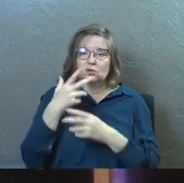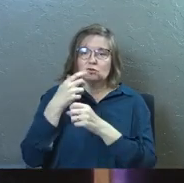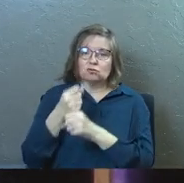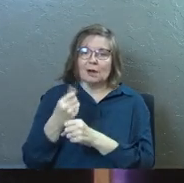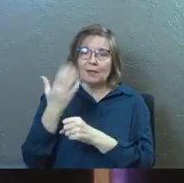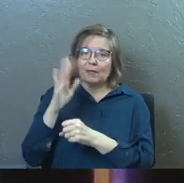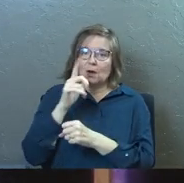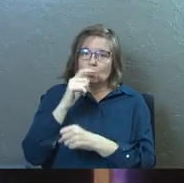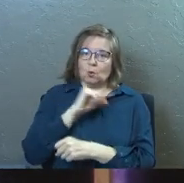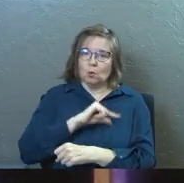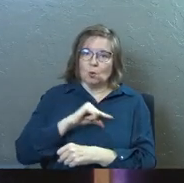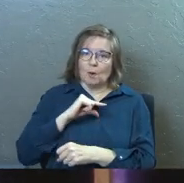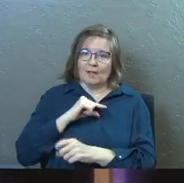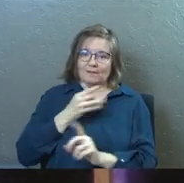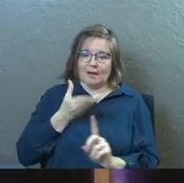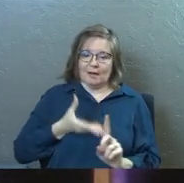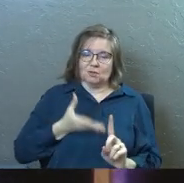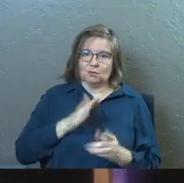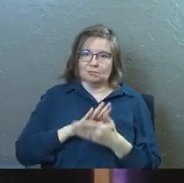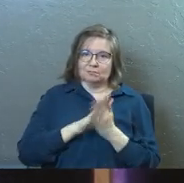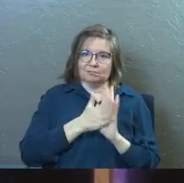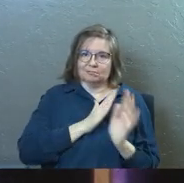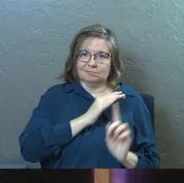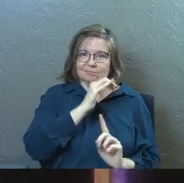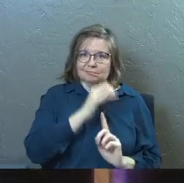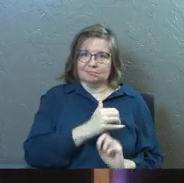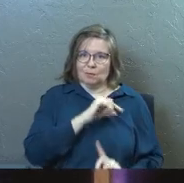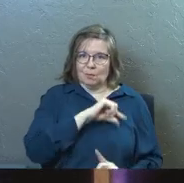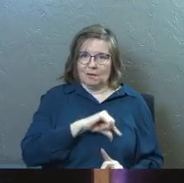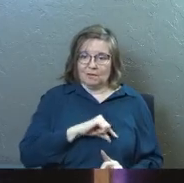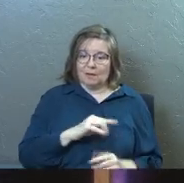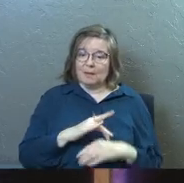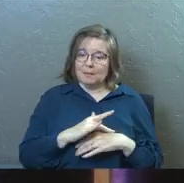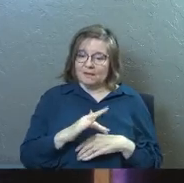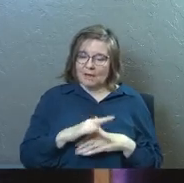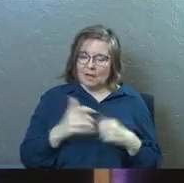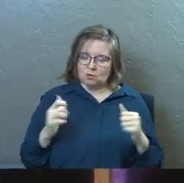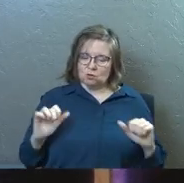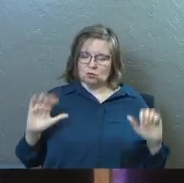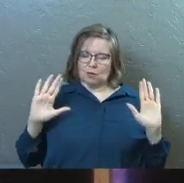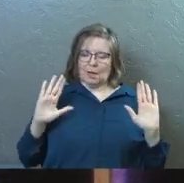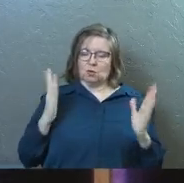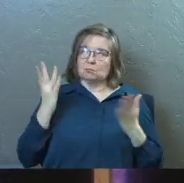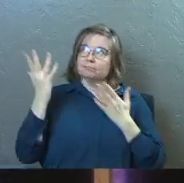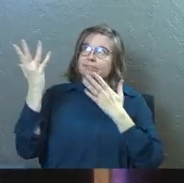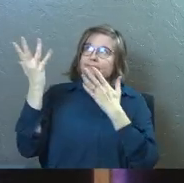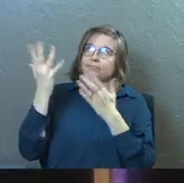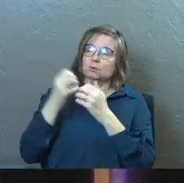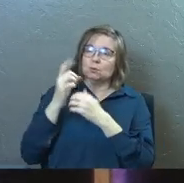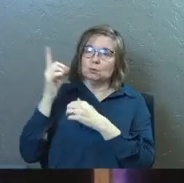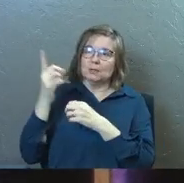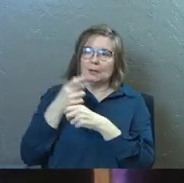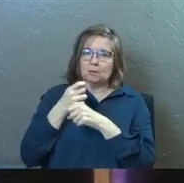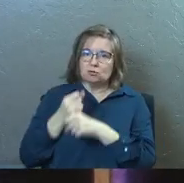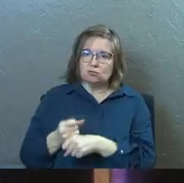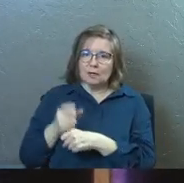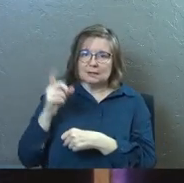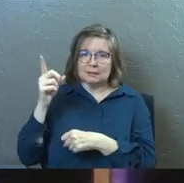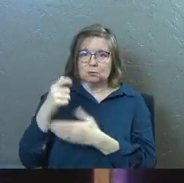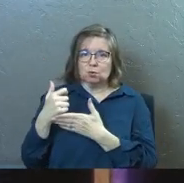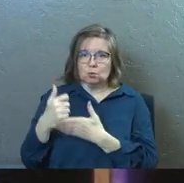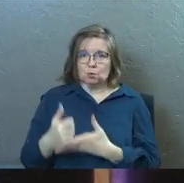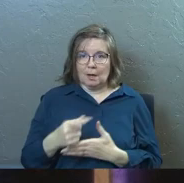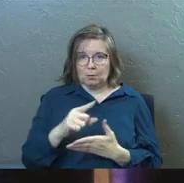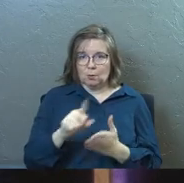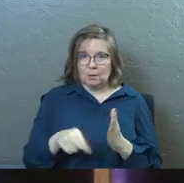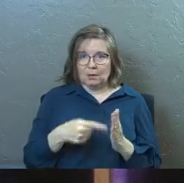Trust the God who qualifies you. Be available and surrendered to him and trust him to